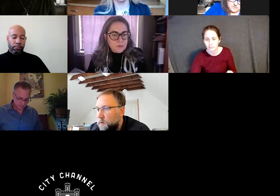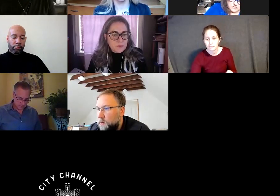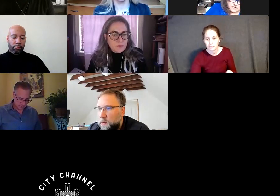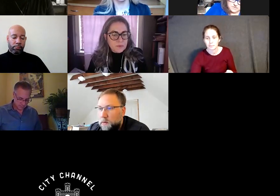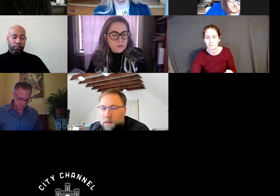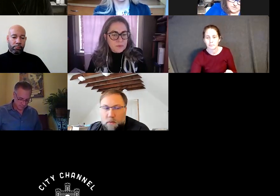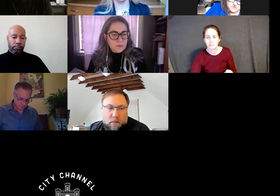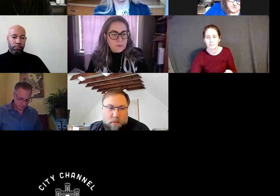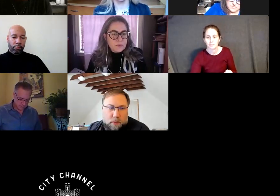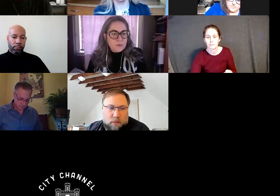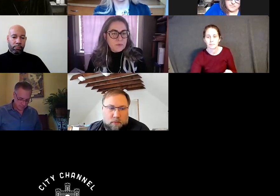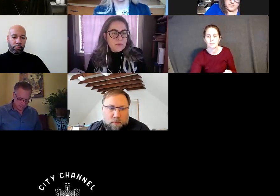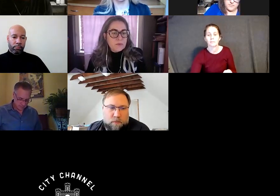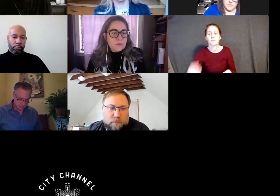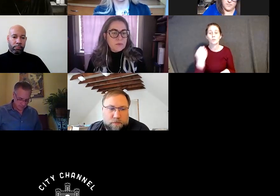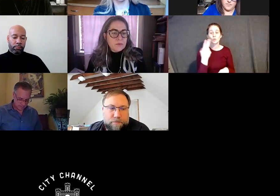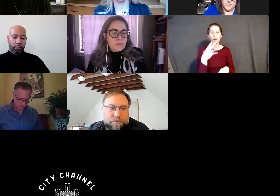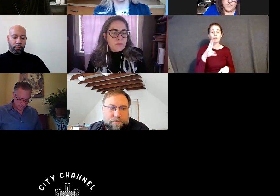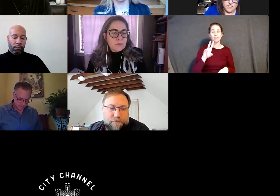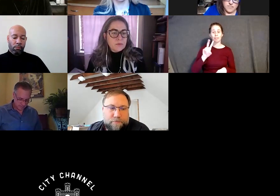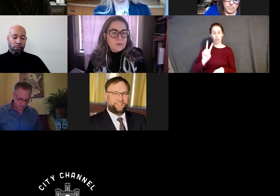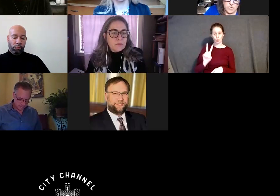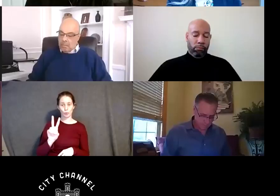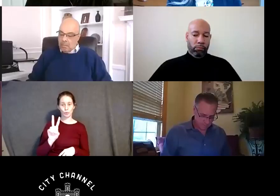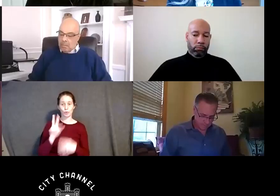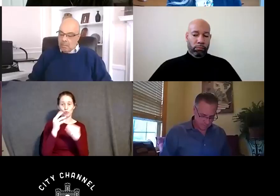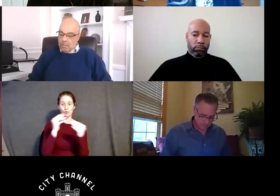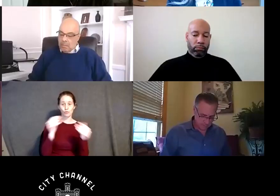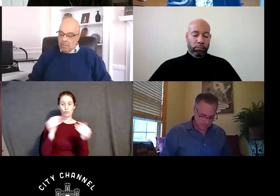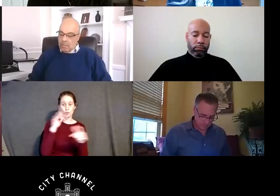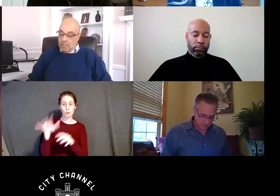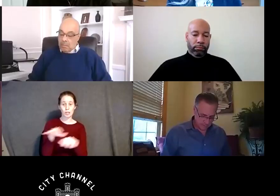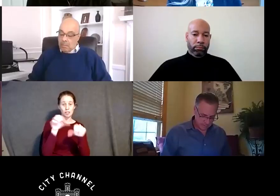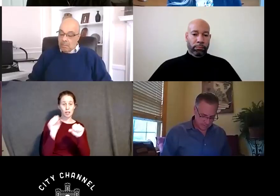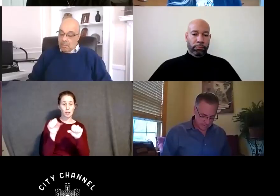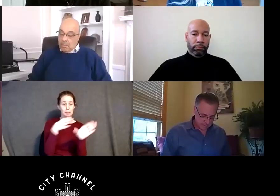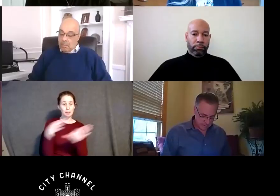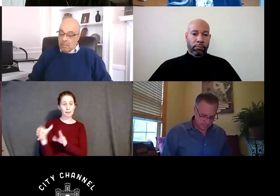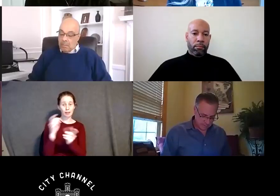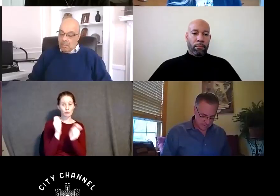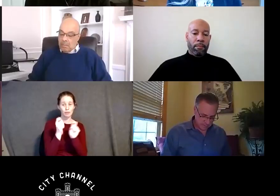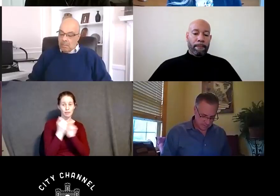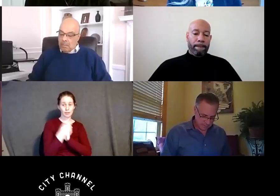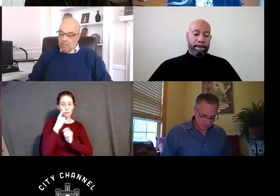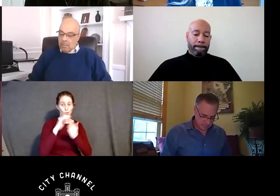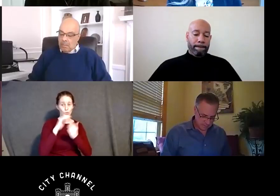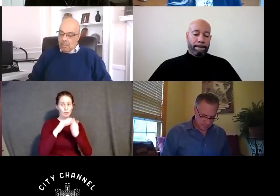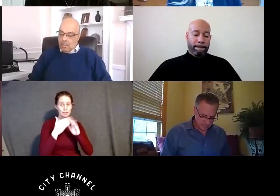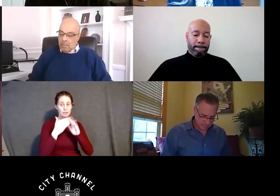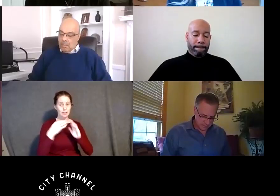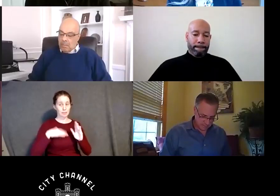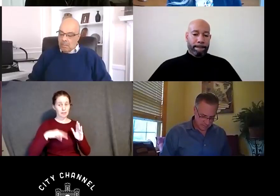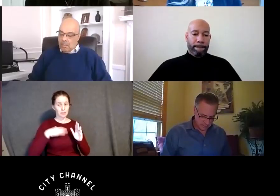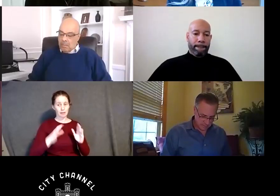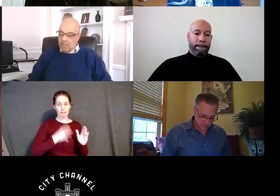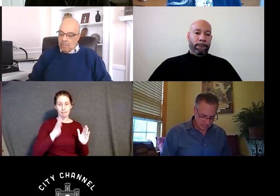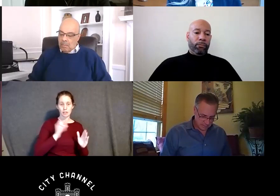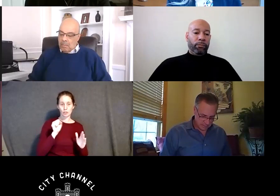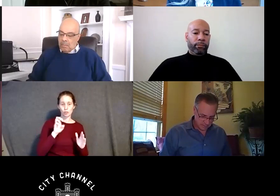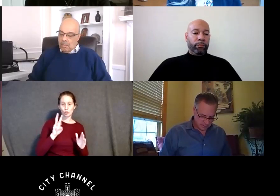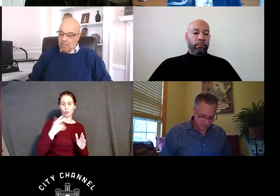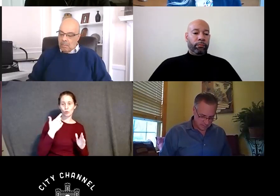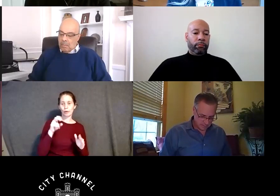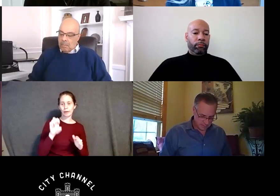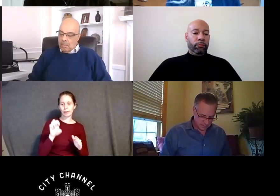presents Bill number 1272, resolution adopting plan revision to the City of Pittsburgh's official sewer